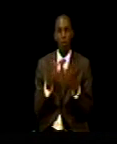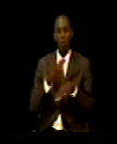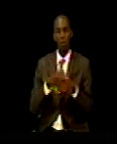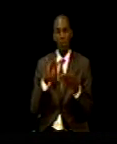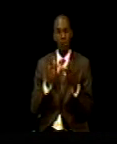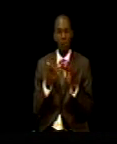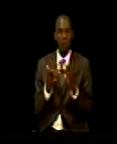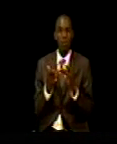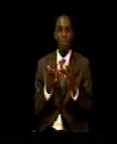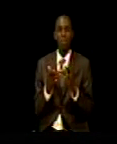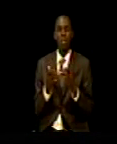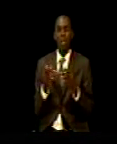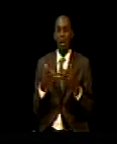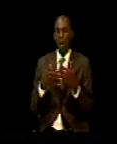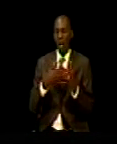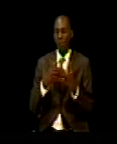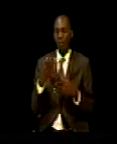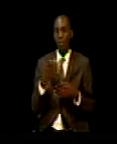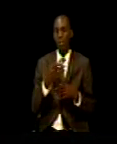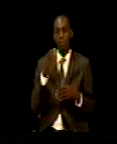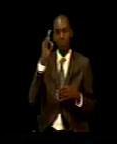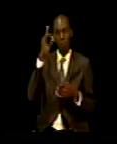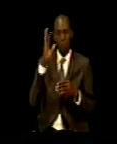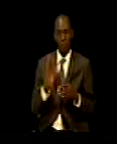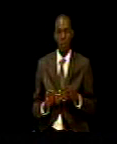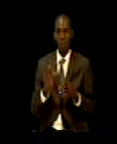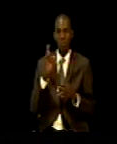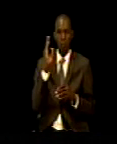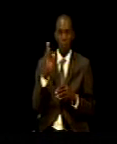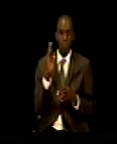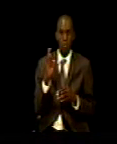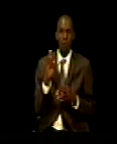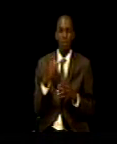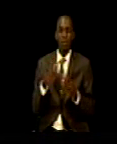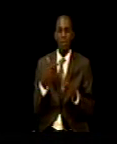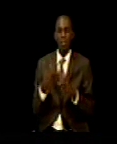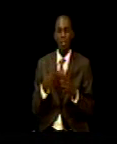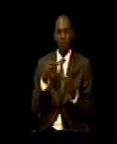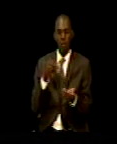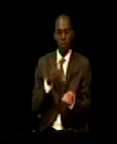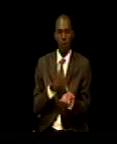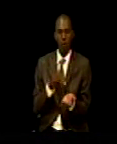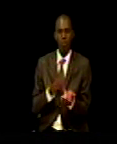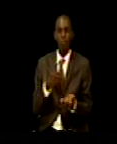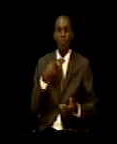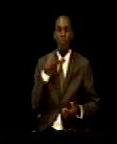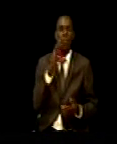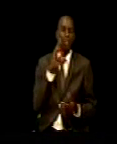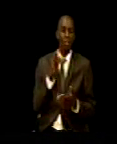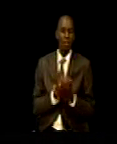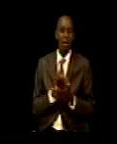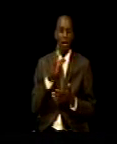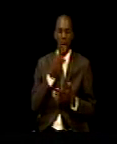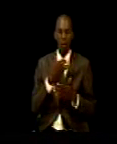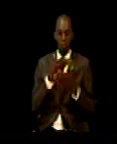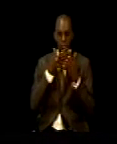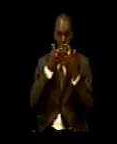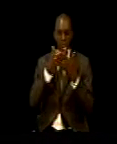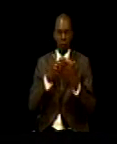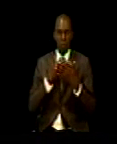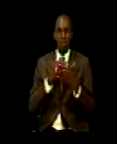hours after that, the nurse on duty notified me that oxygen level had normalized, I mean her oxygen